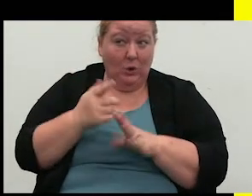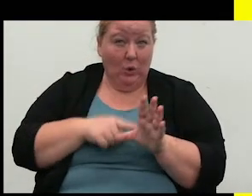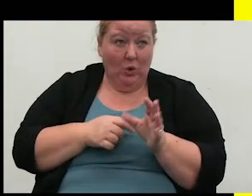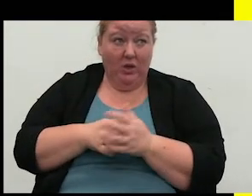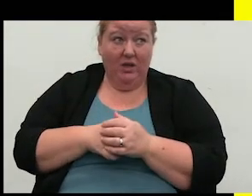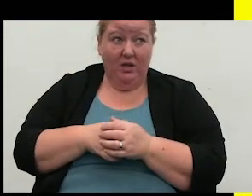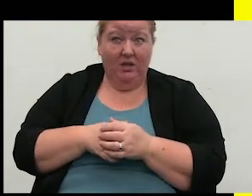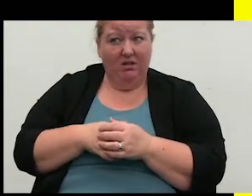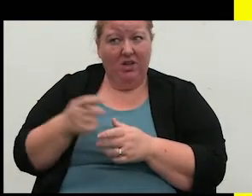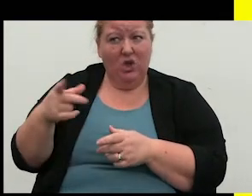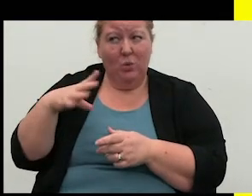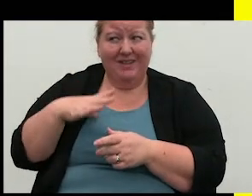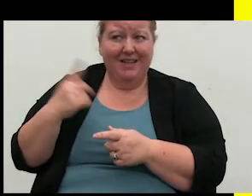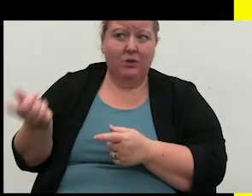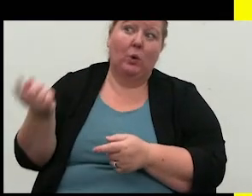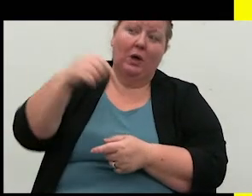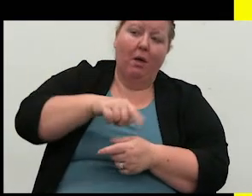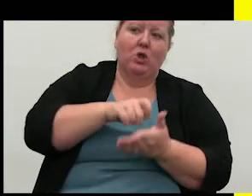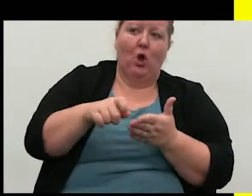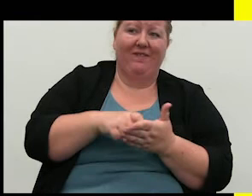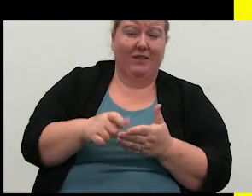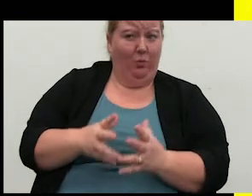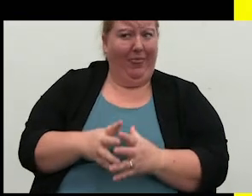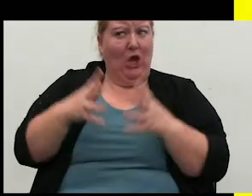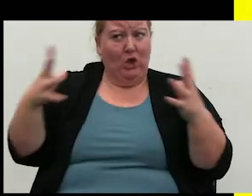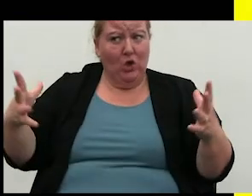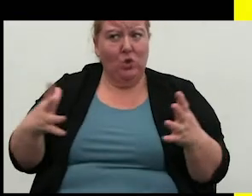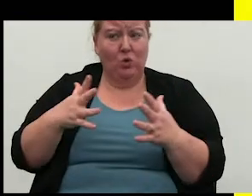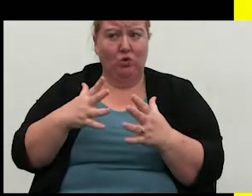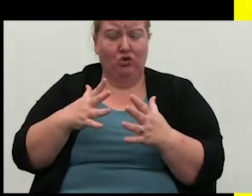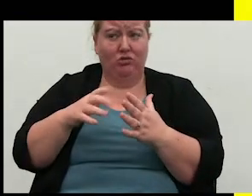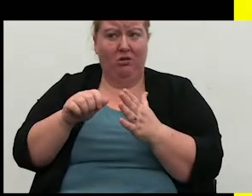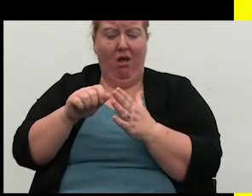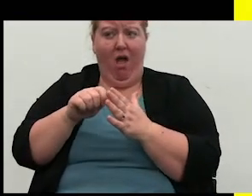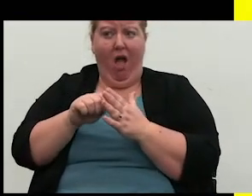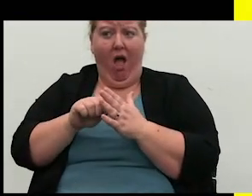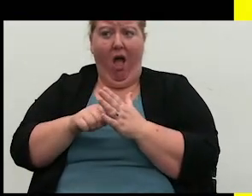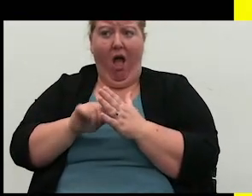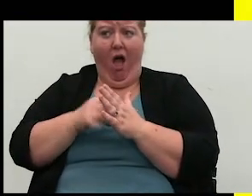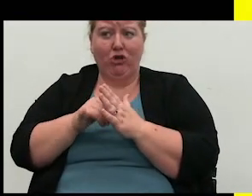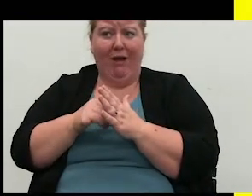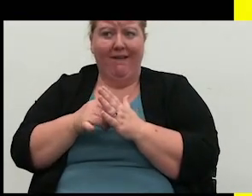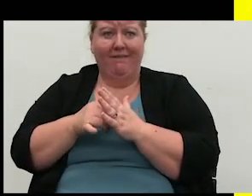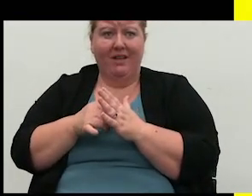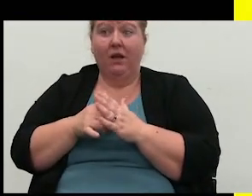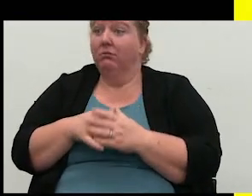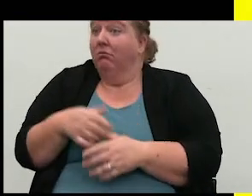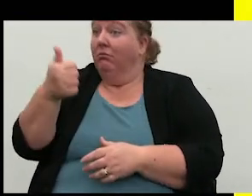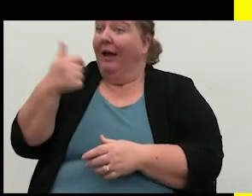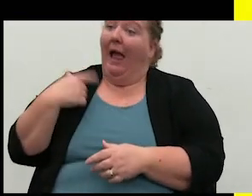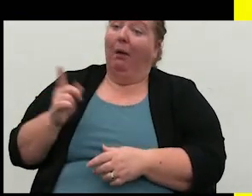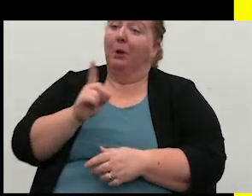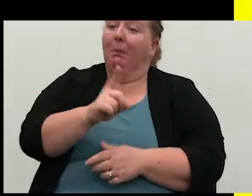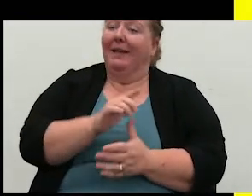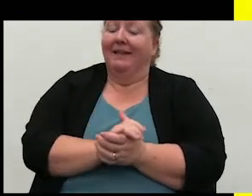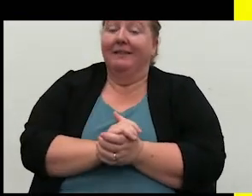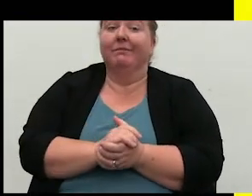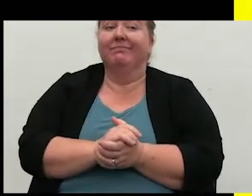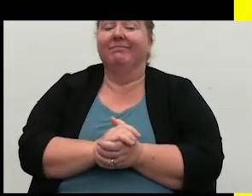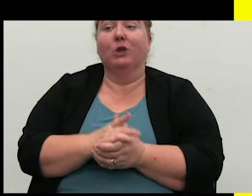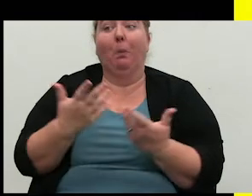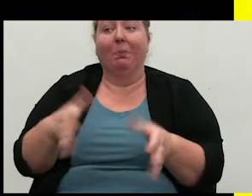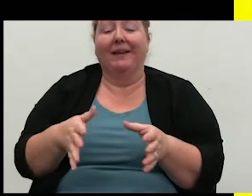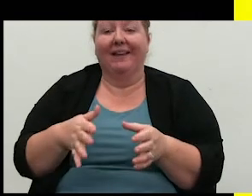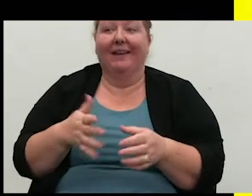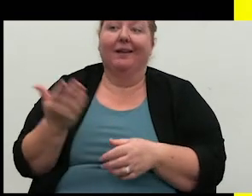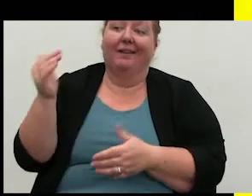York. You'd have to come into the office with a huge hard drive. And he said, right, yes, I'm on my way. So he said he did